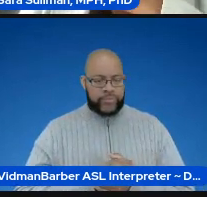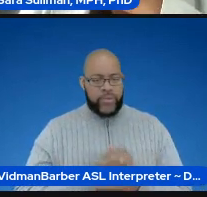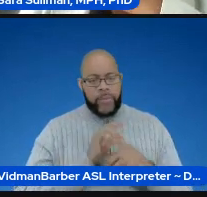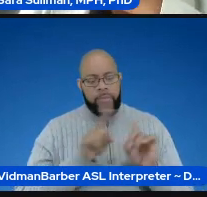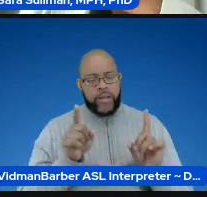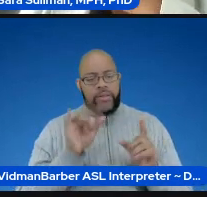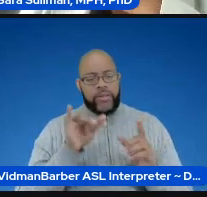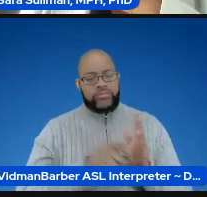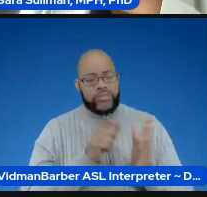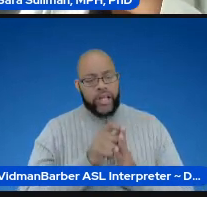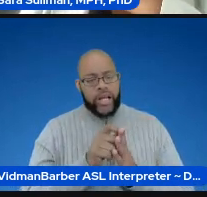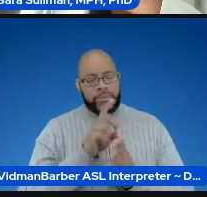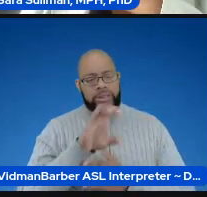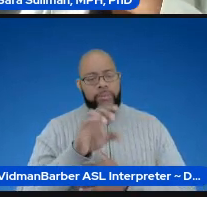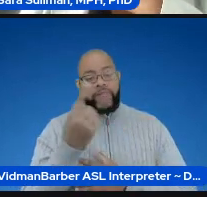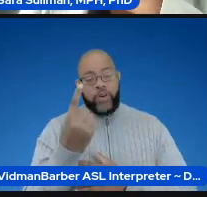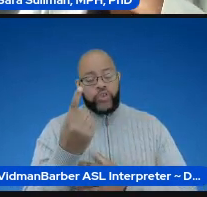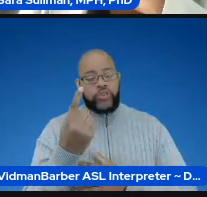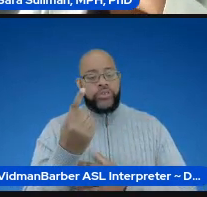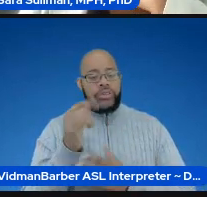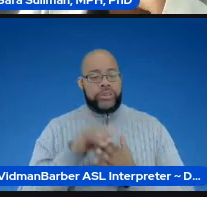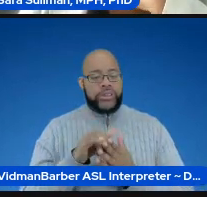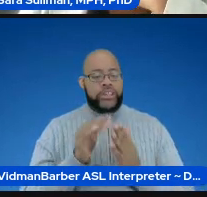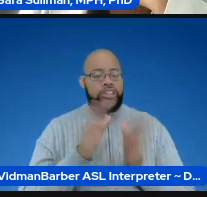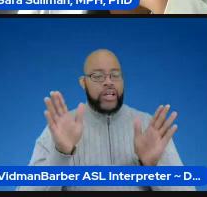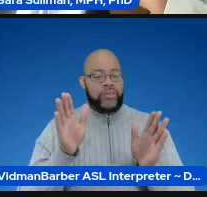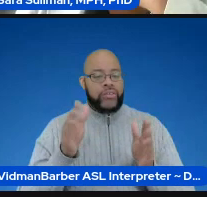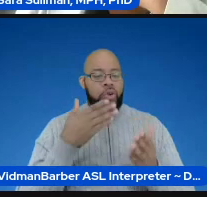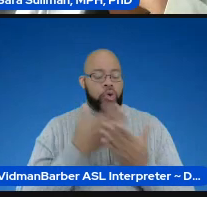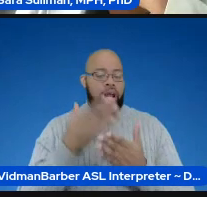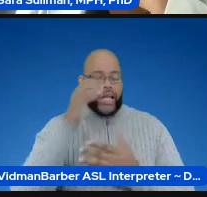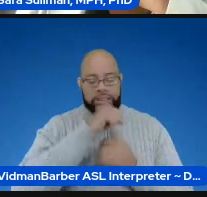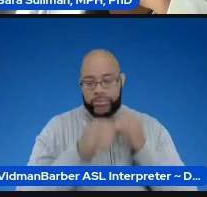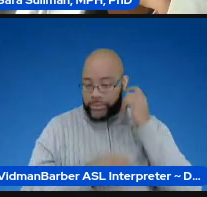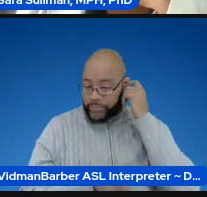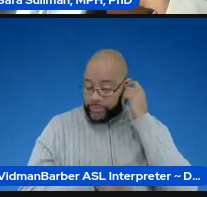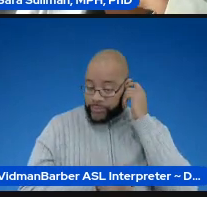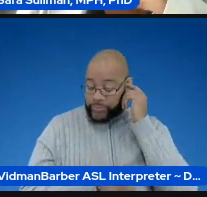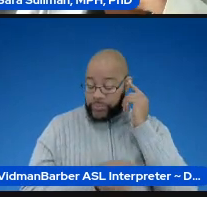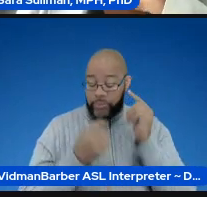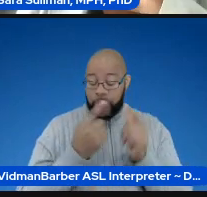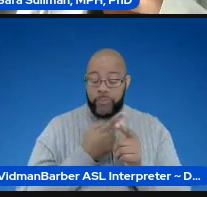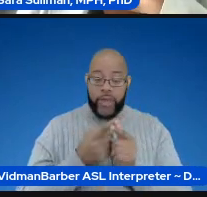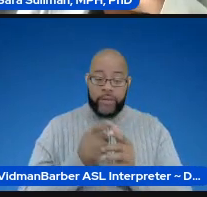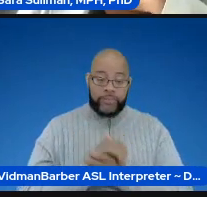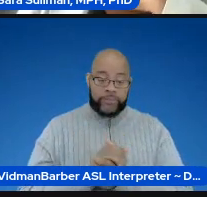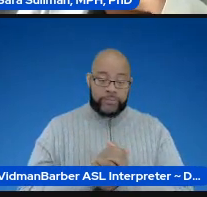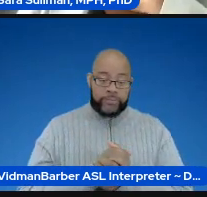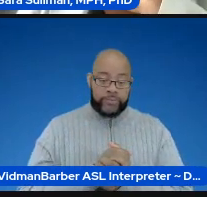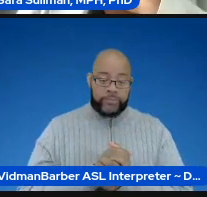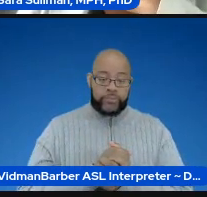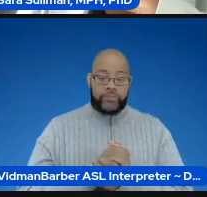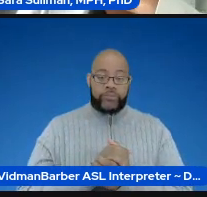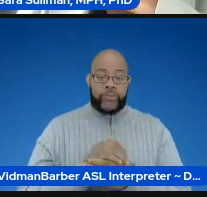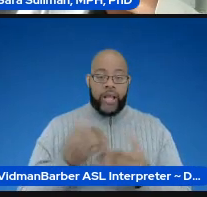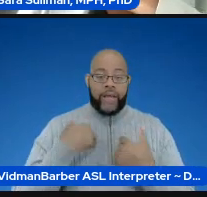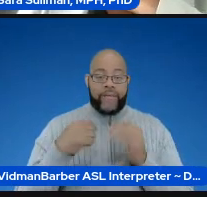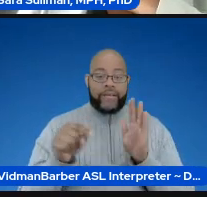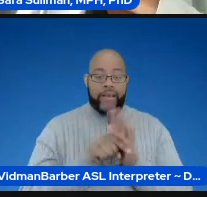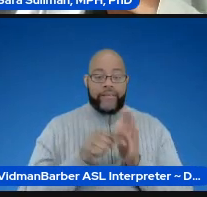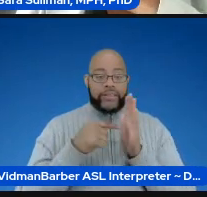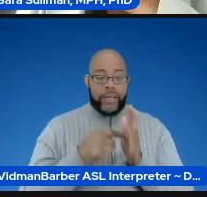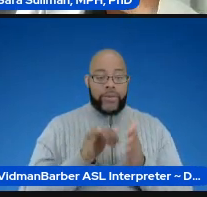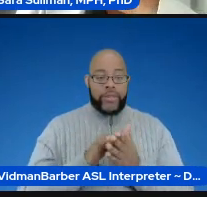at the time, December 1st was generally a good estimate. And then we had negative samples that